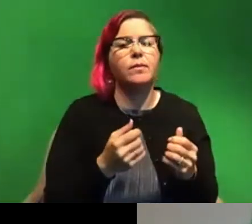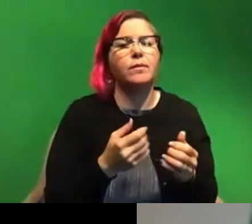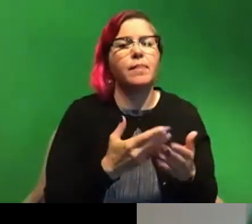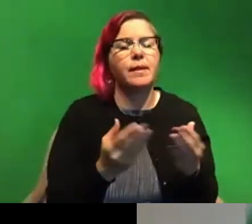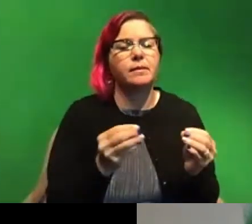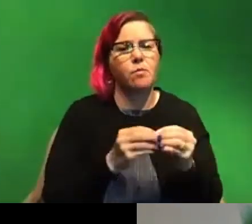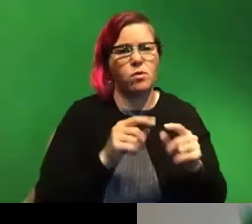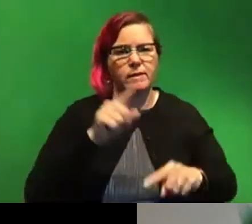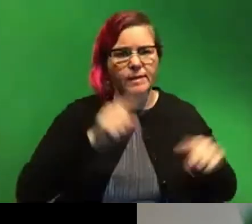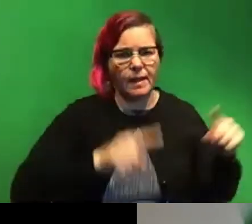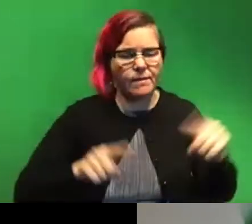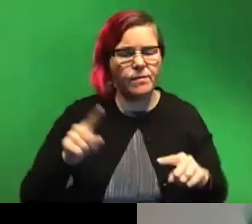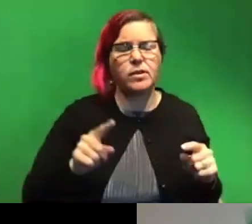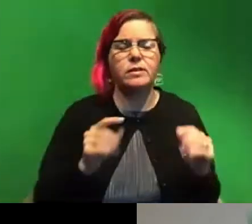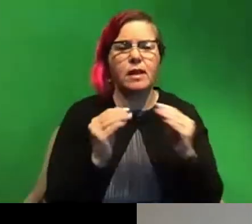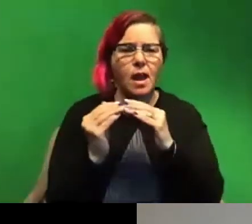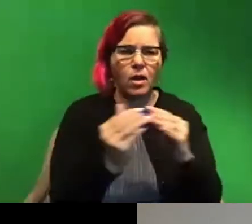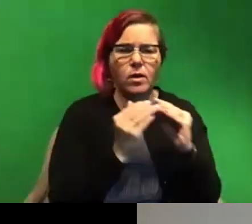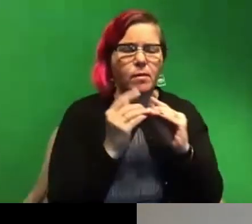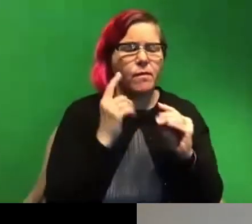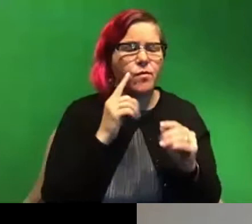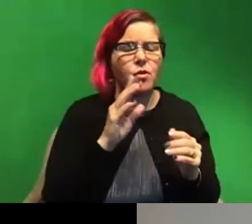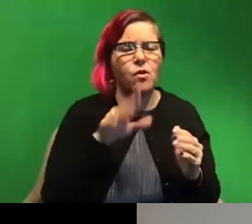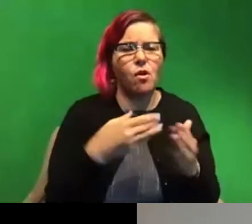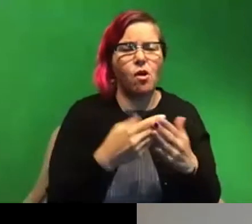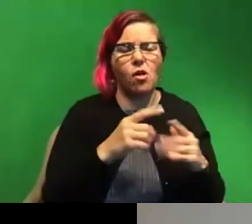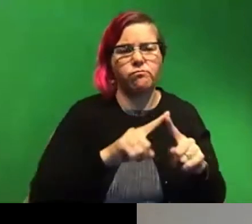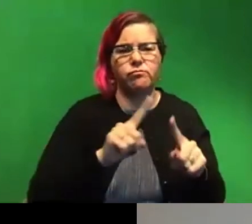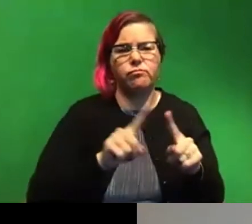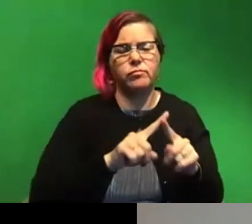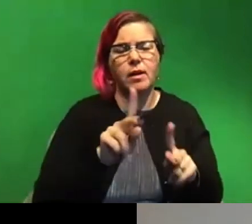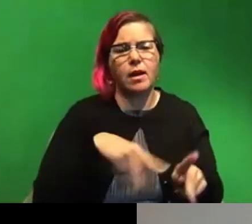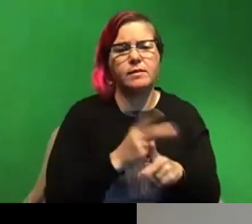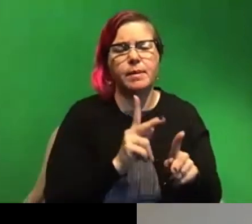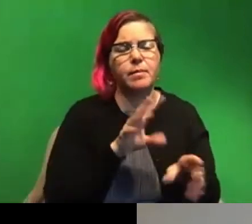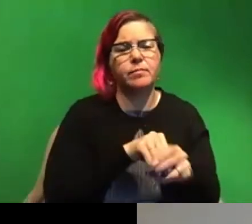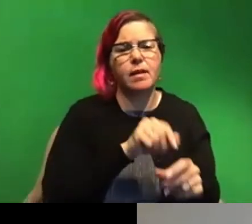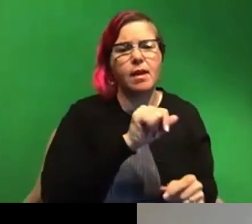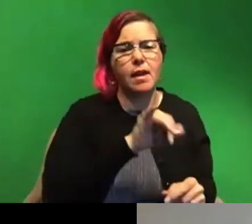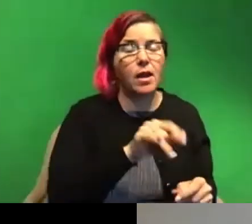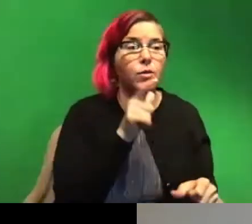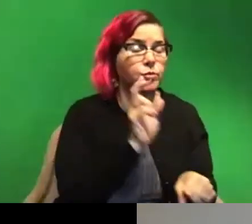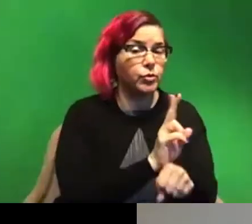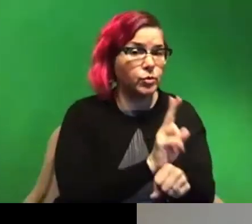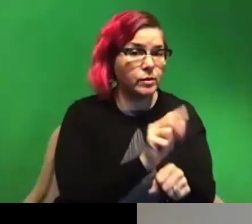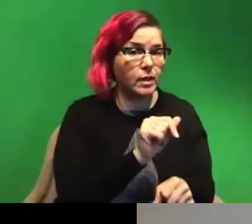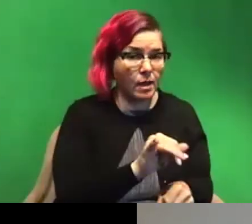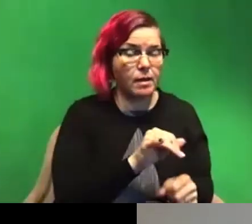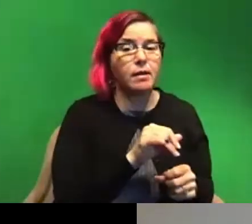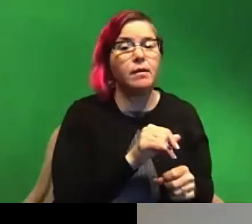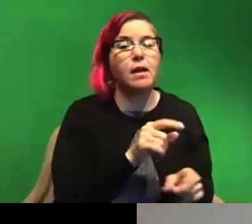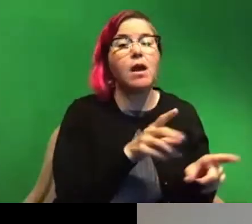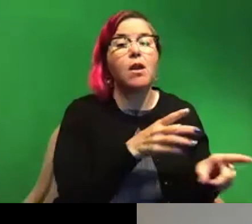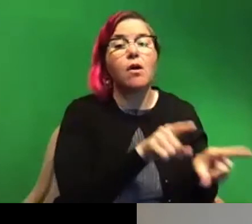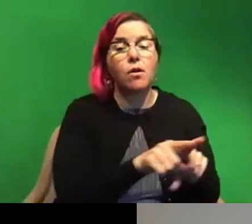diverse and ethical and equitable for all sorts of people in AI. That has to do with the people that are using AI, users, but also has to